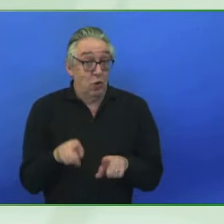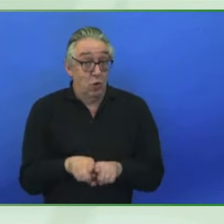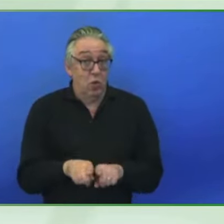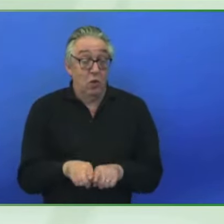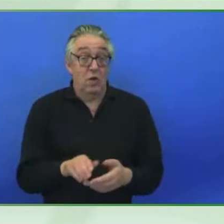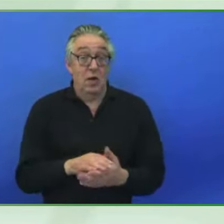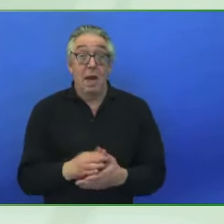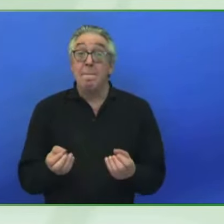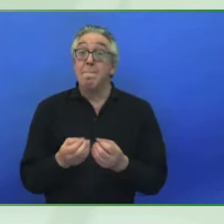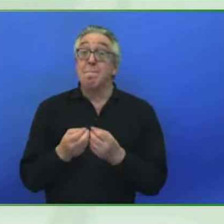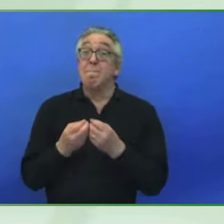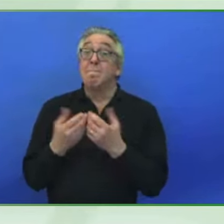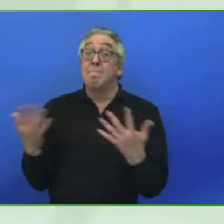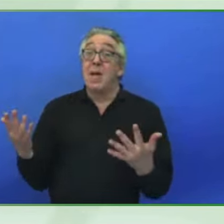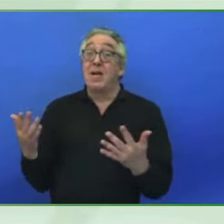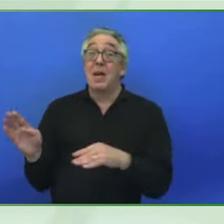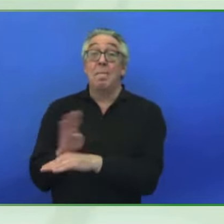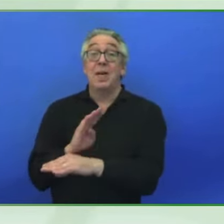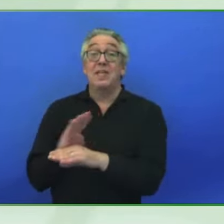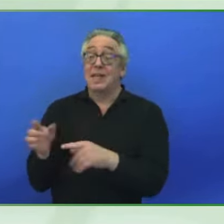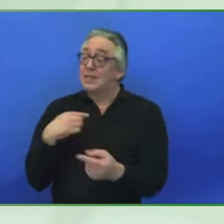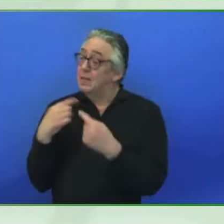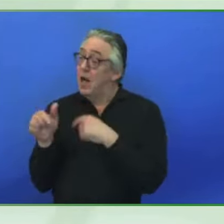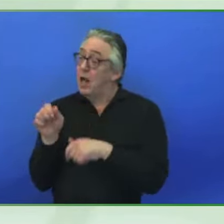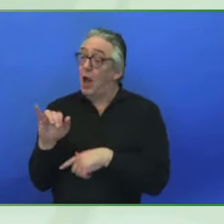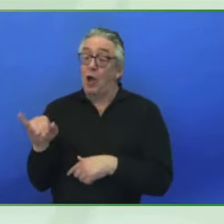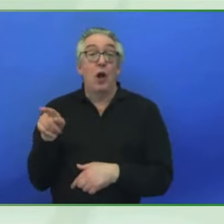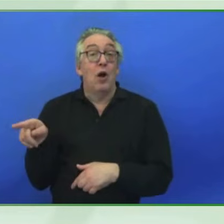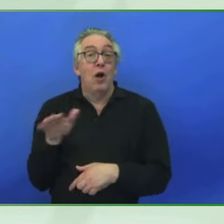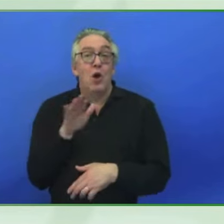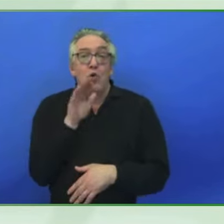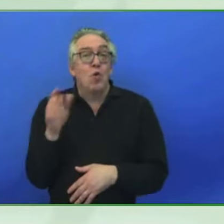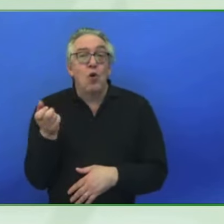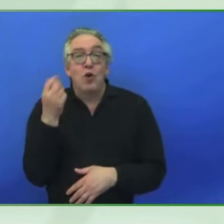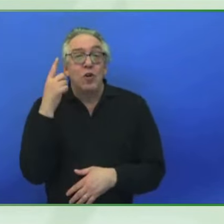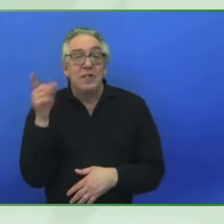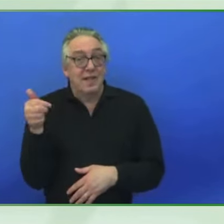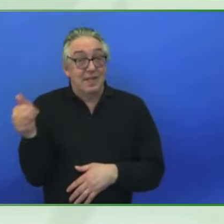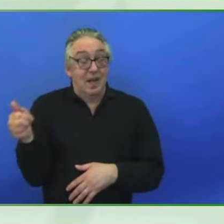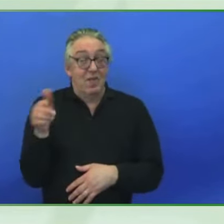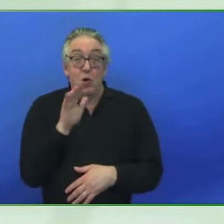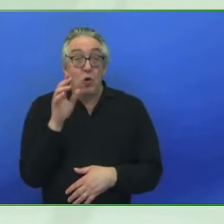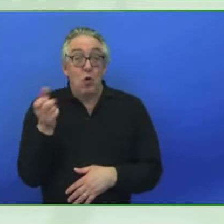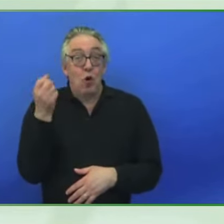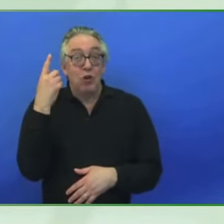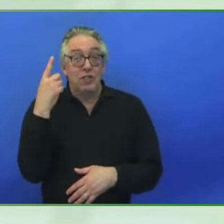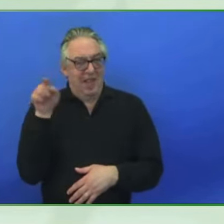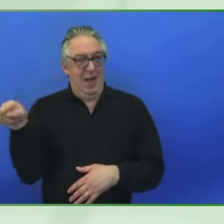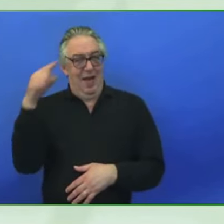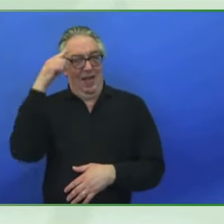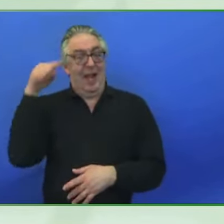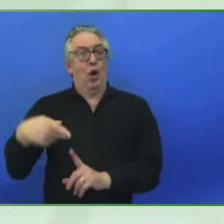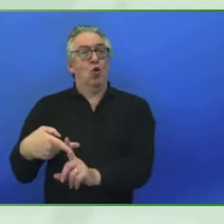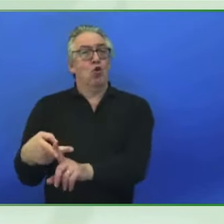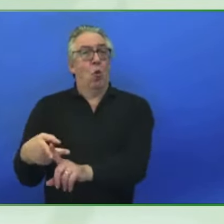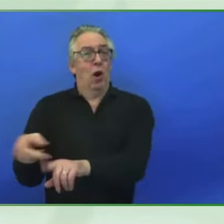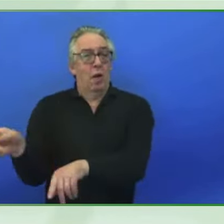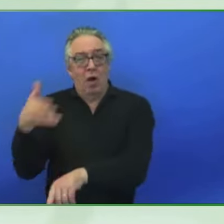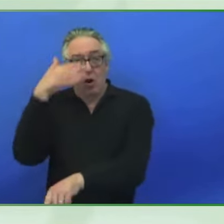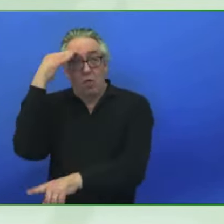AI, don't understand that it's a data game either. They think it's about the tool, not the data. And the